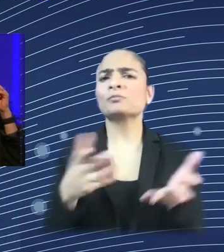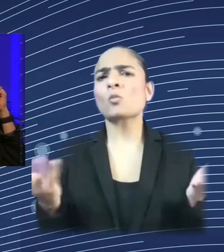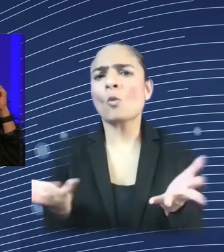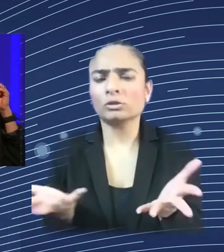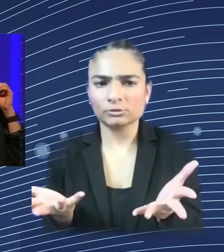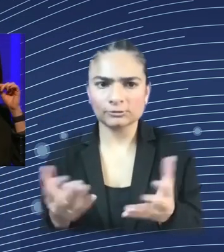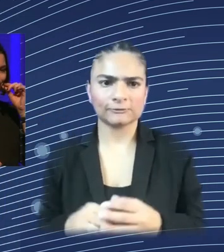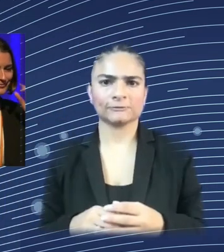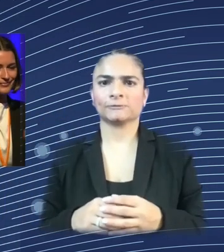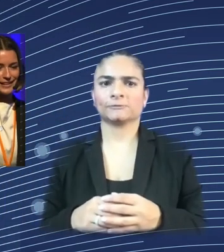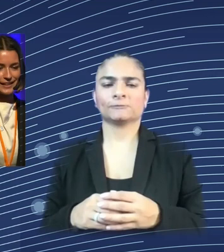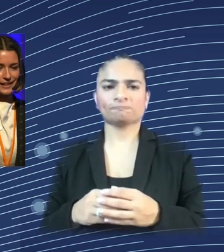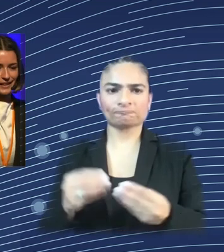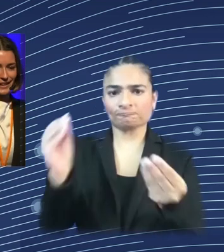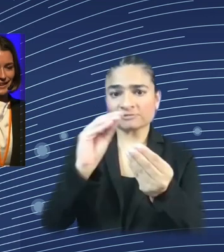Next slide, please.